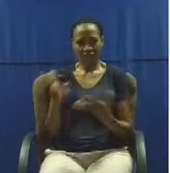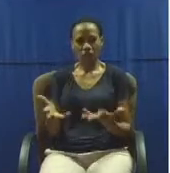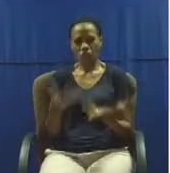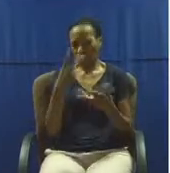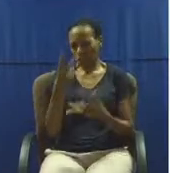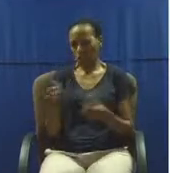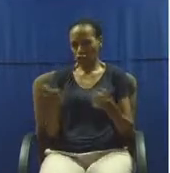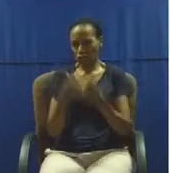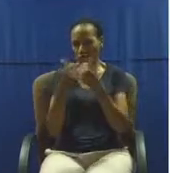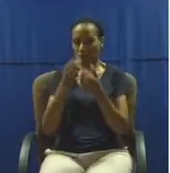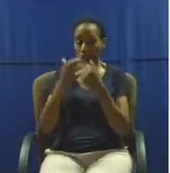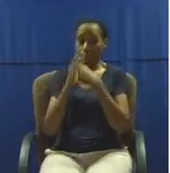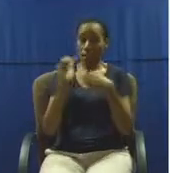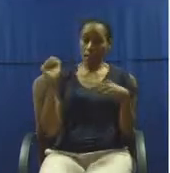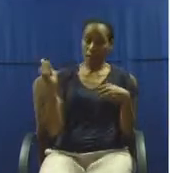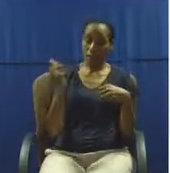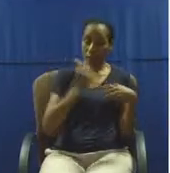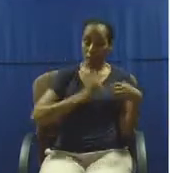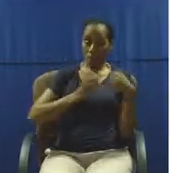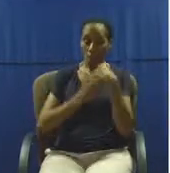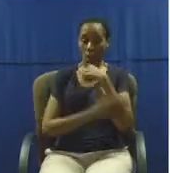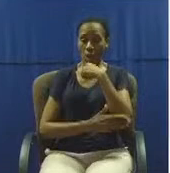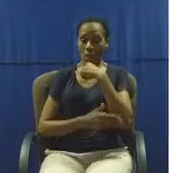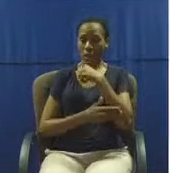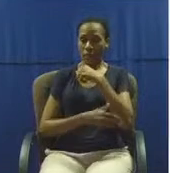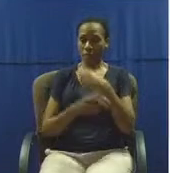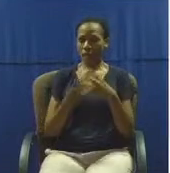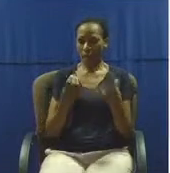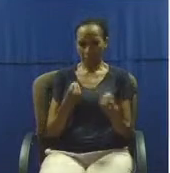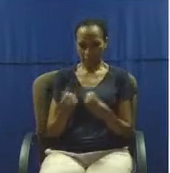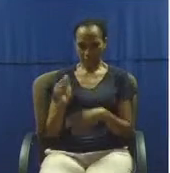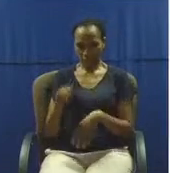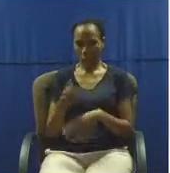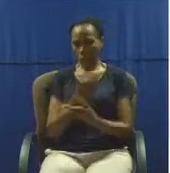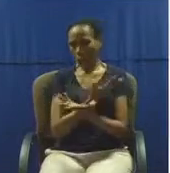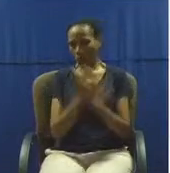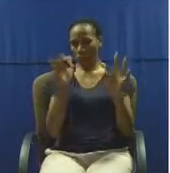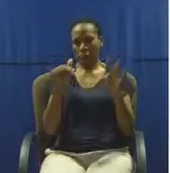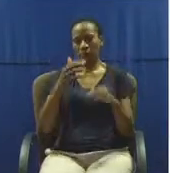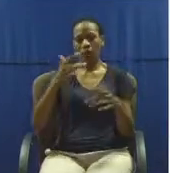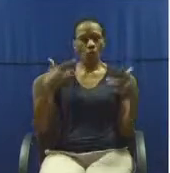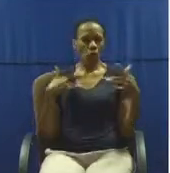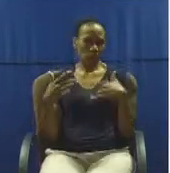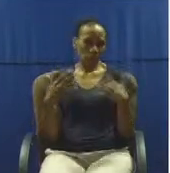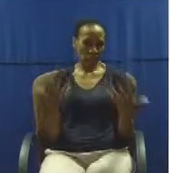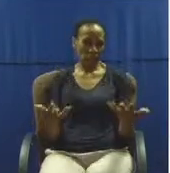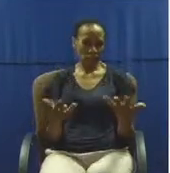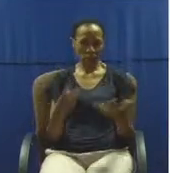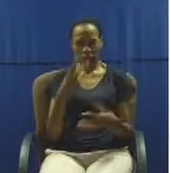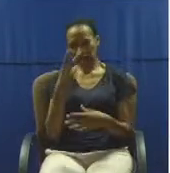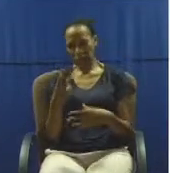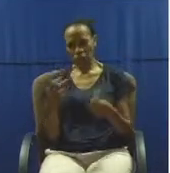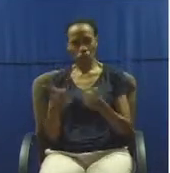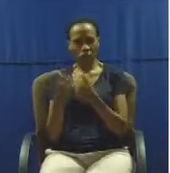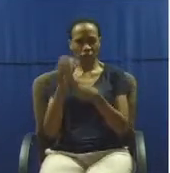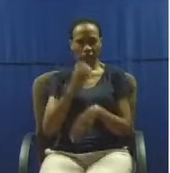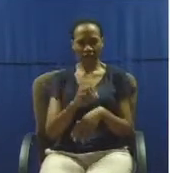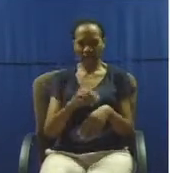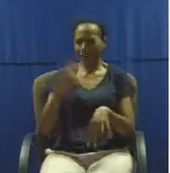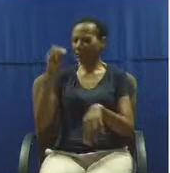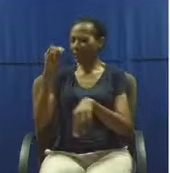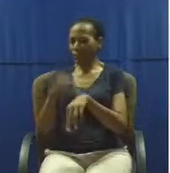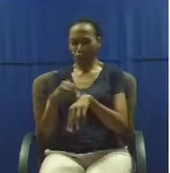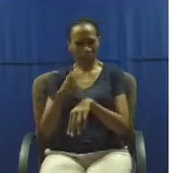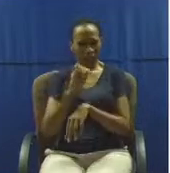is challenged, and everyone is concerned about the lapses, about the